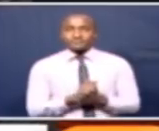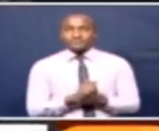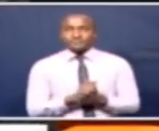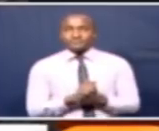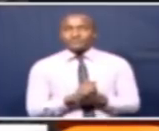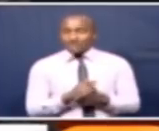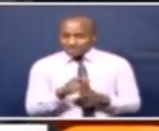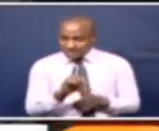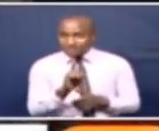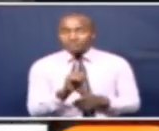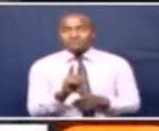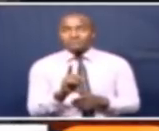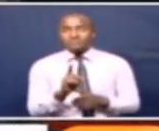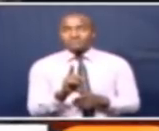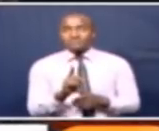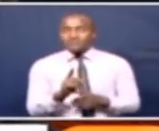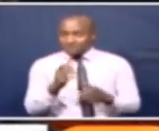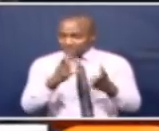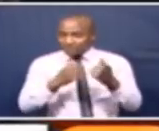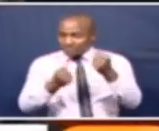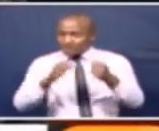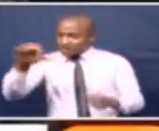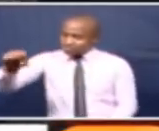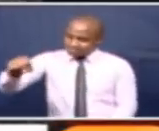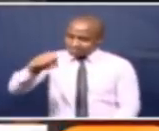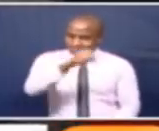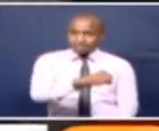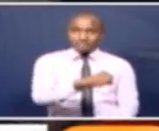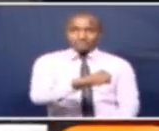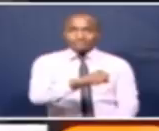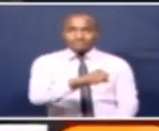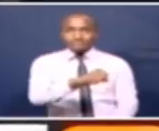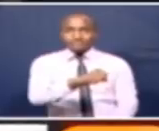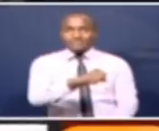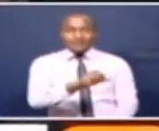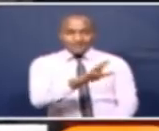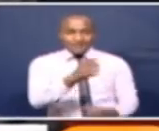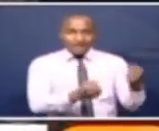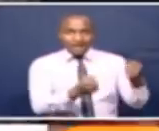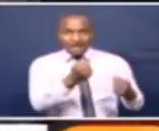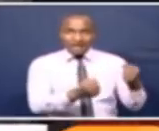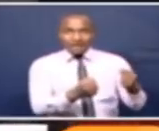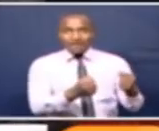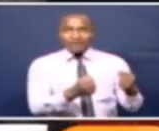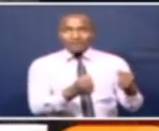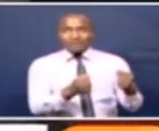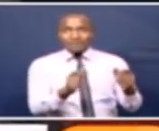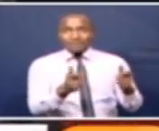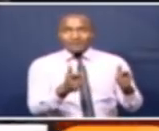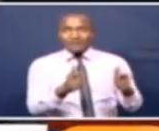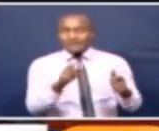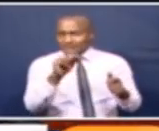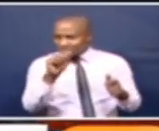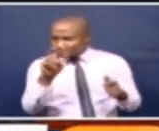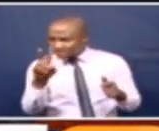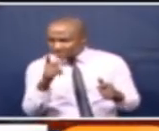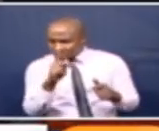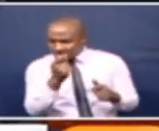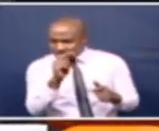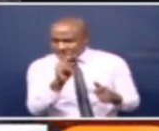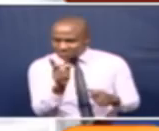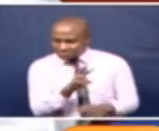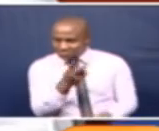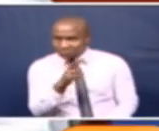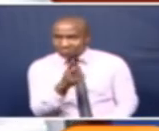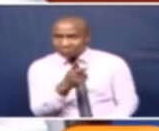physically removed her from the vehicle. Wakamweka kwa gari yao ya ilikuwa NTV ama ilikuwa KTN ama gari.